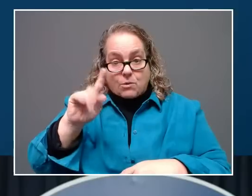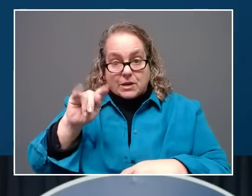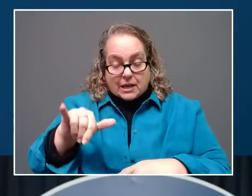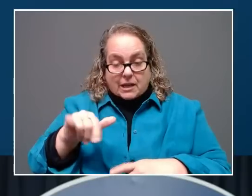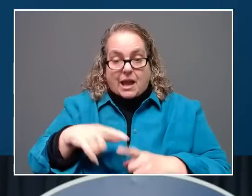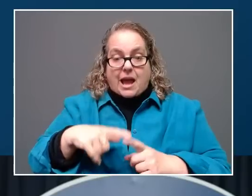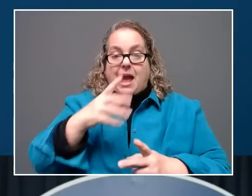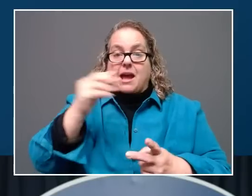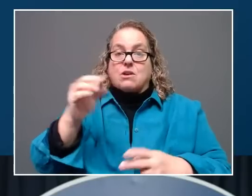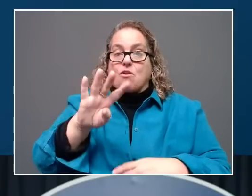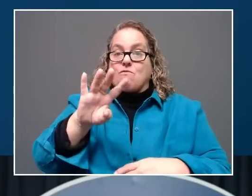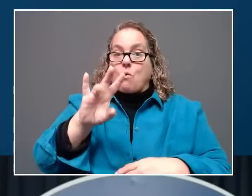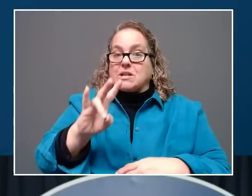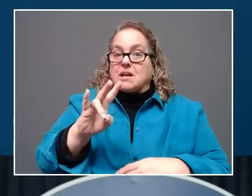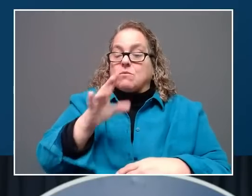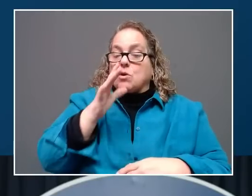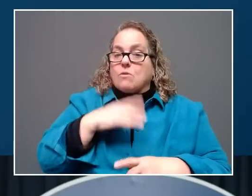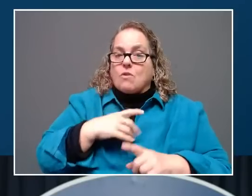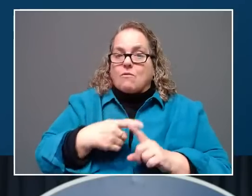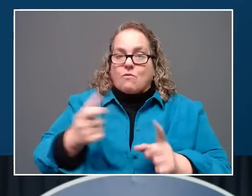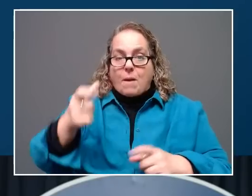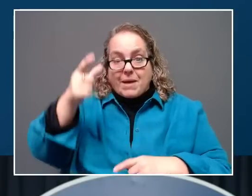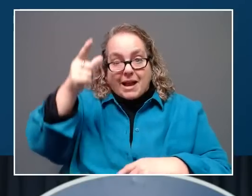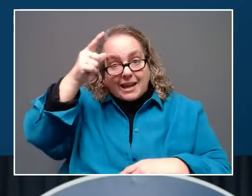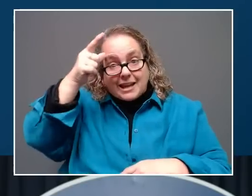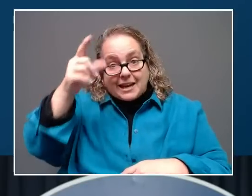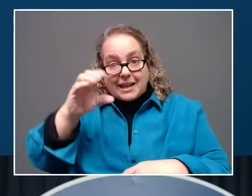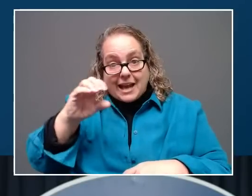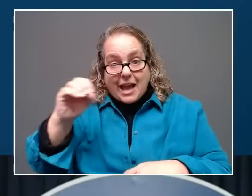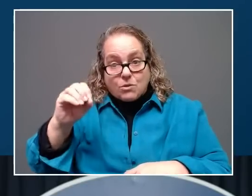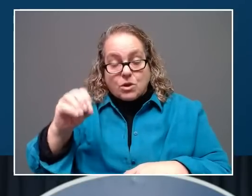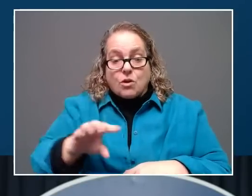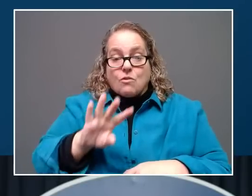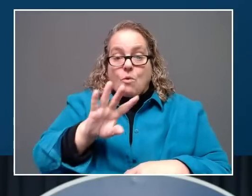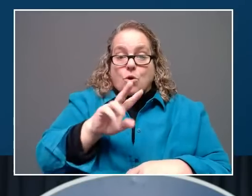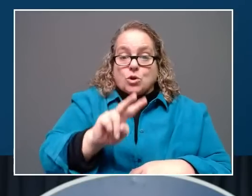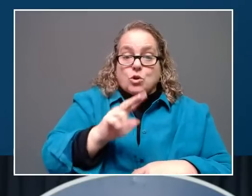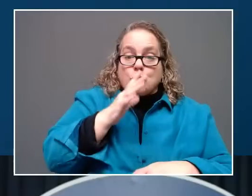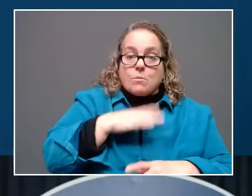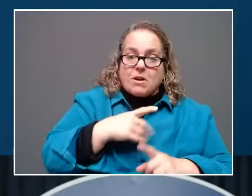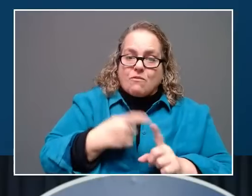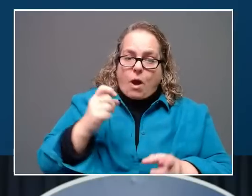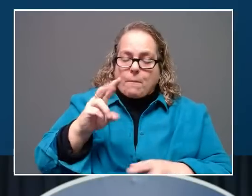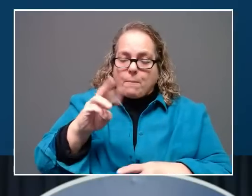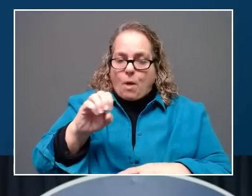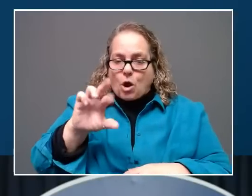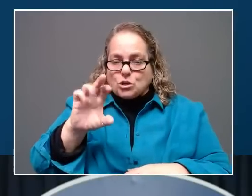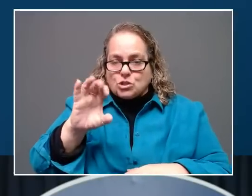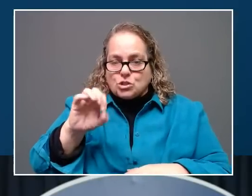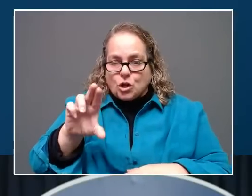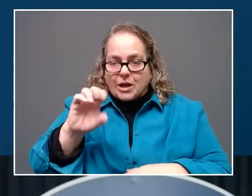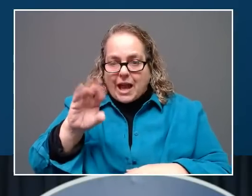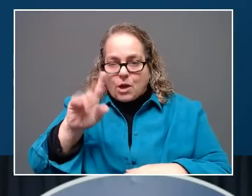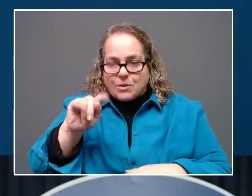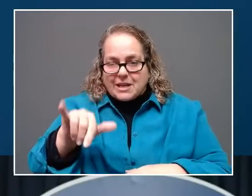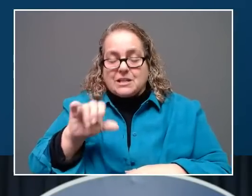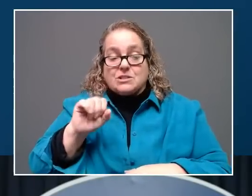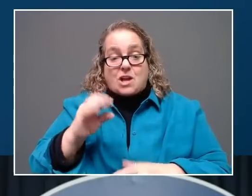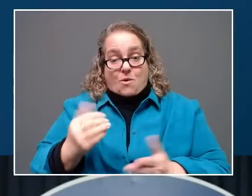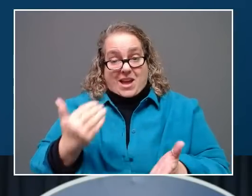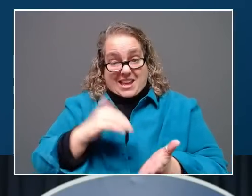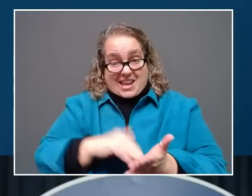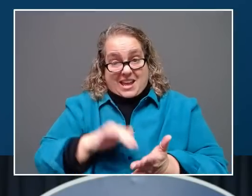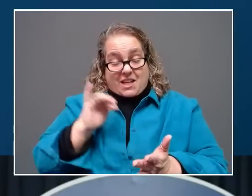Lincoln County, a 42-year-old woman from Mercer County. So again, the pandemic is